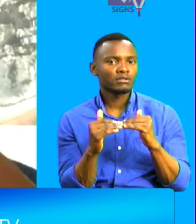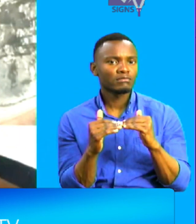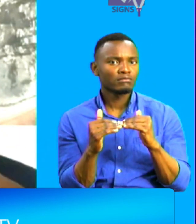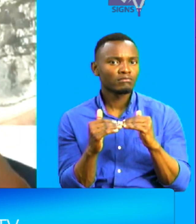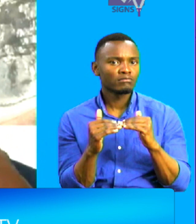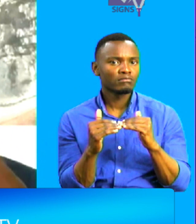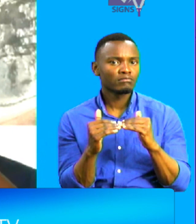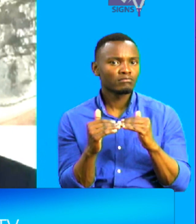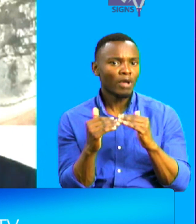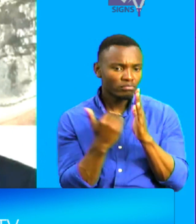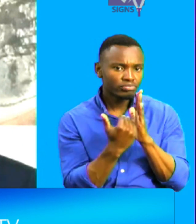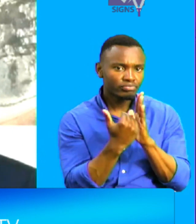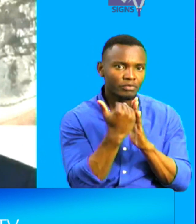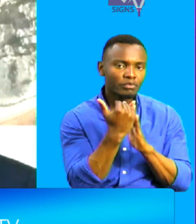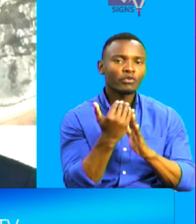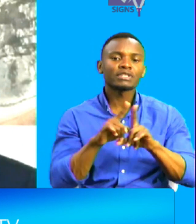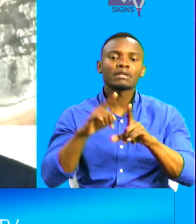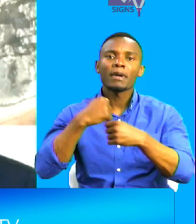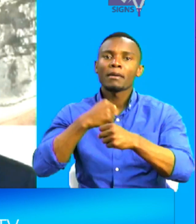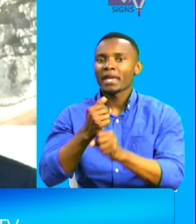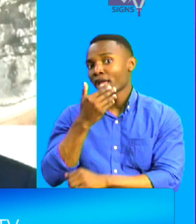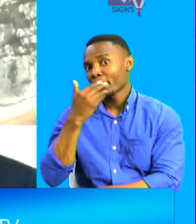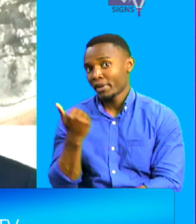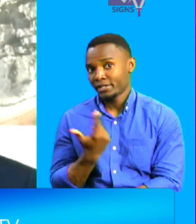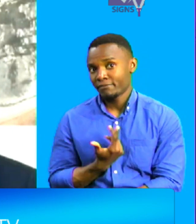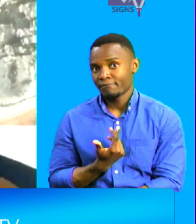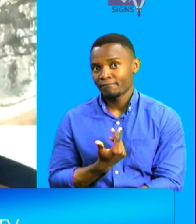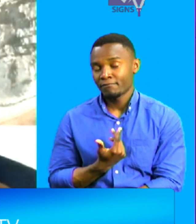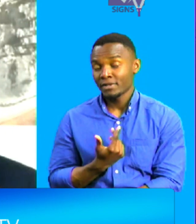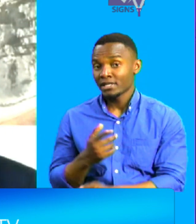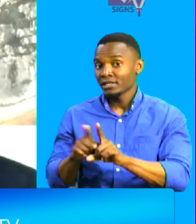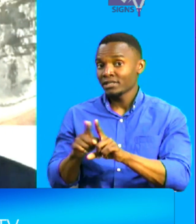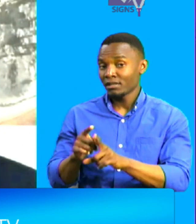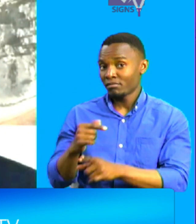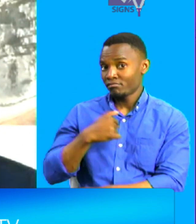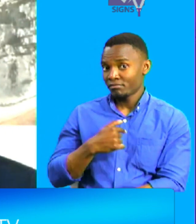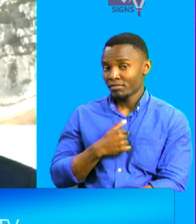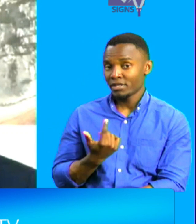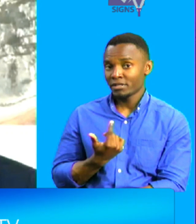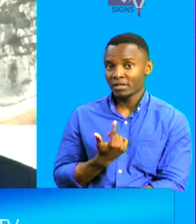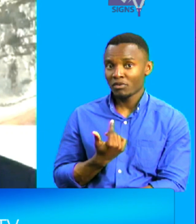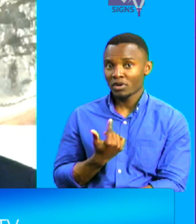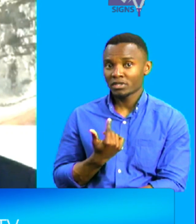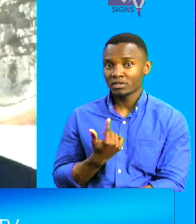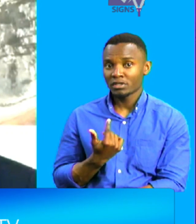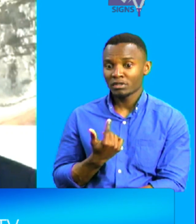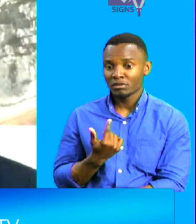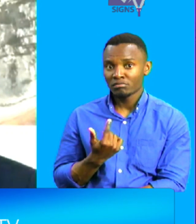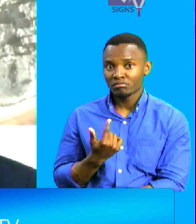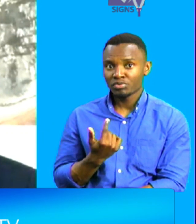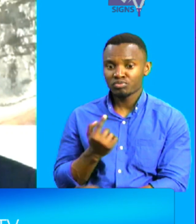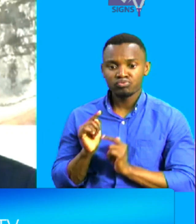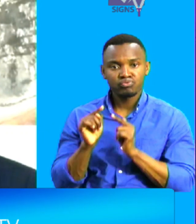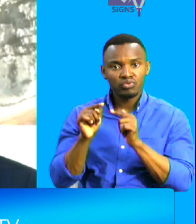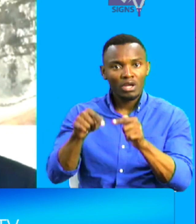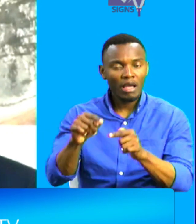improving it and making it better. And my coming to China this time